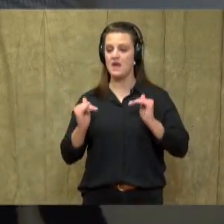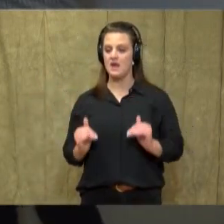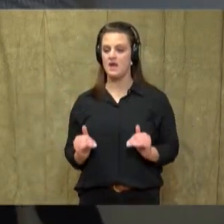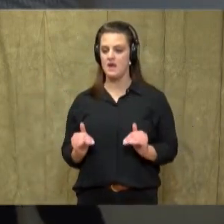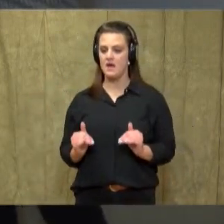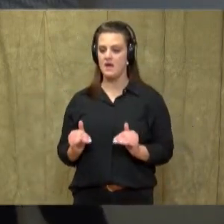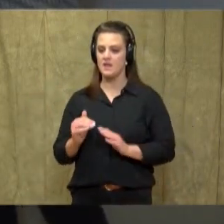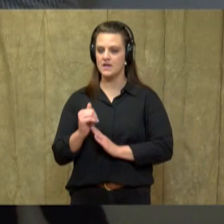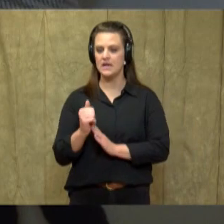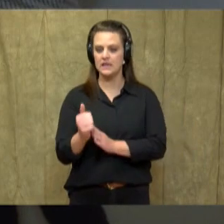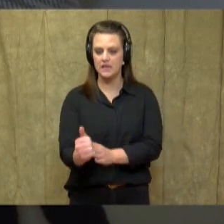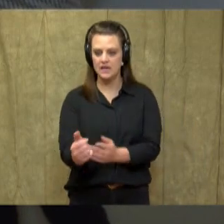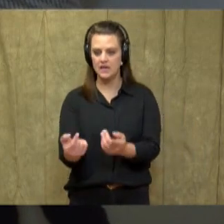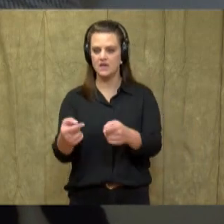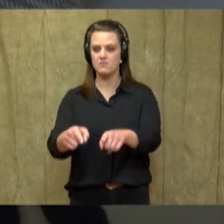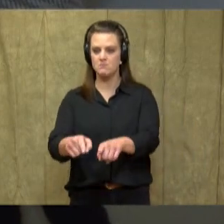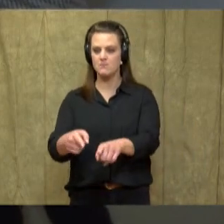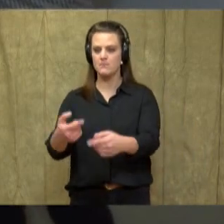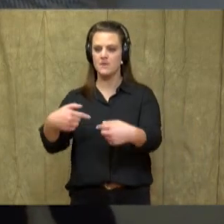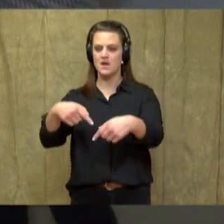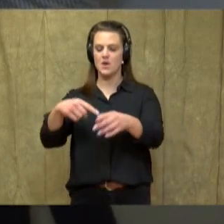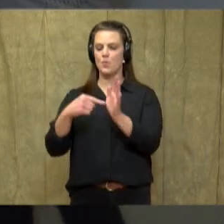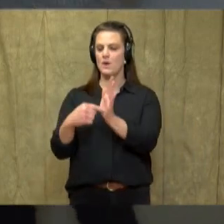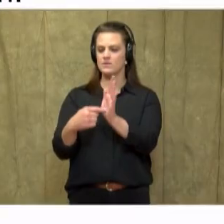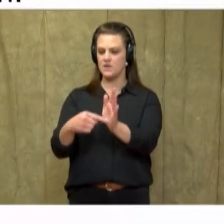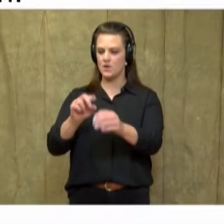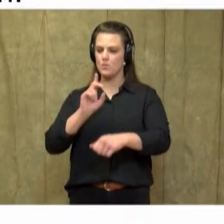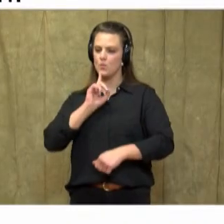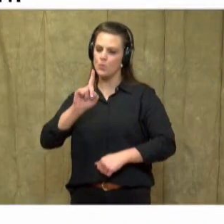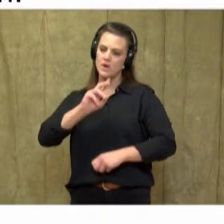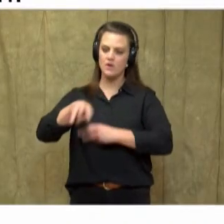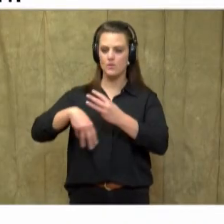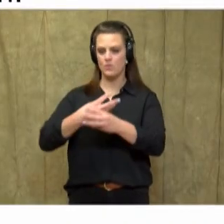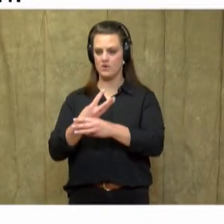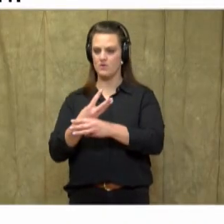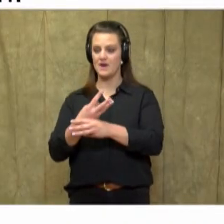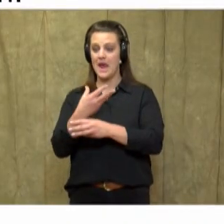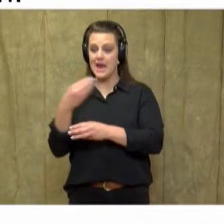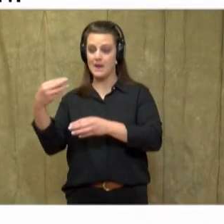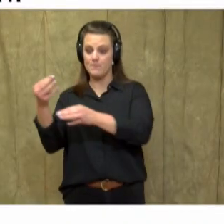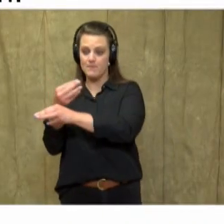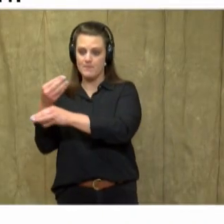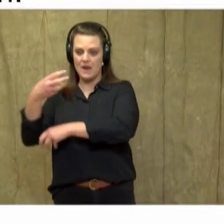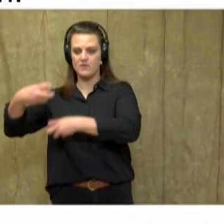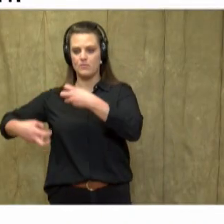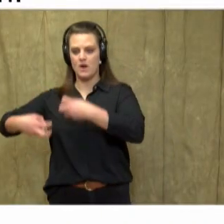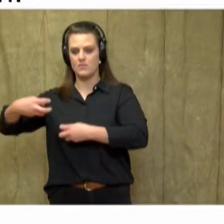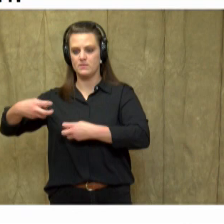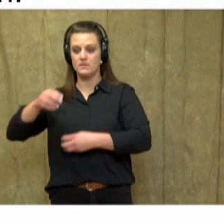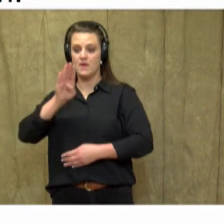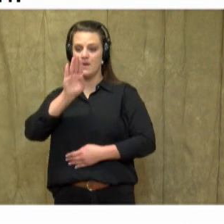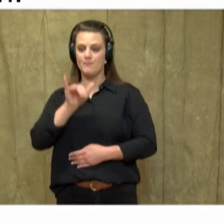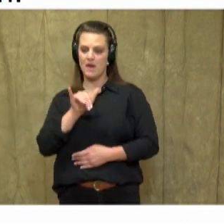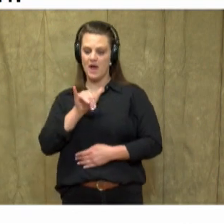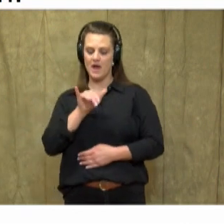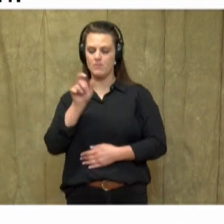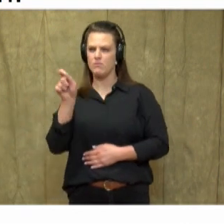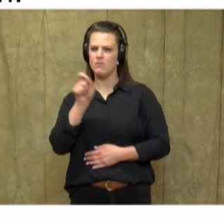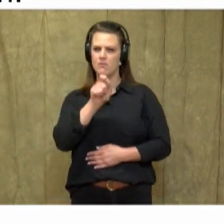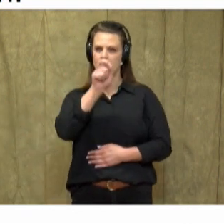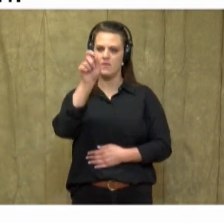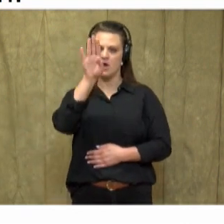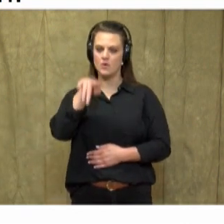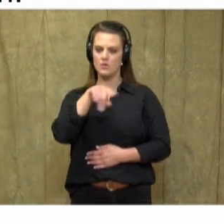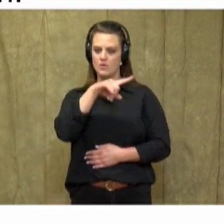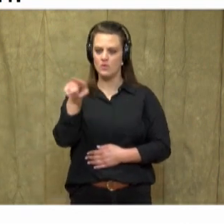going to lead into representing real-world and mathematical problems by graphing points,